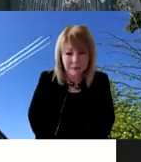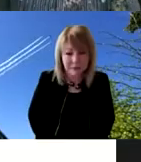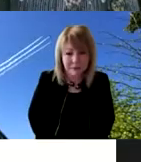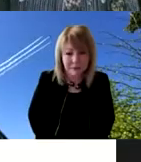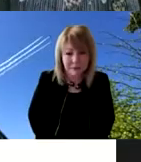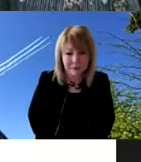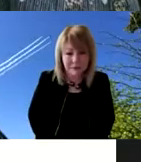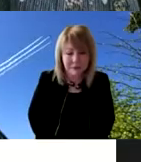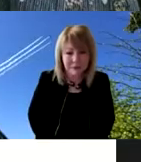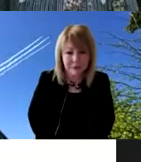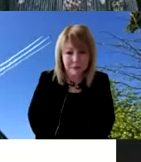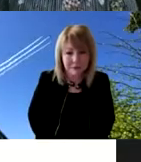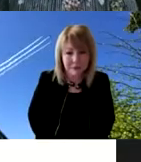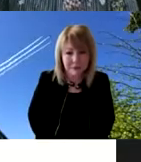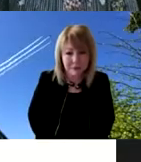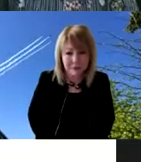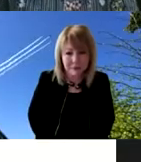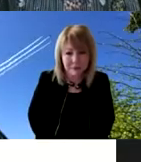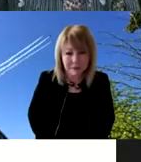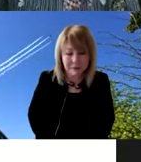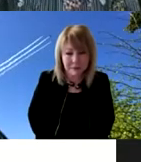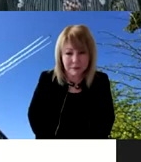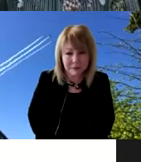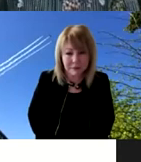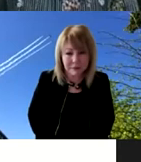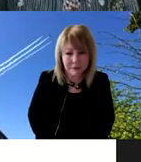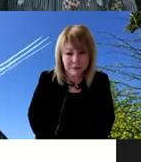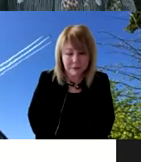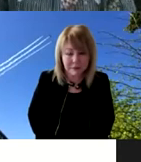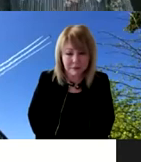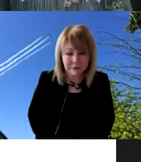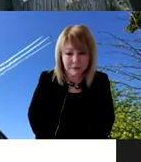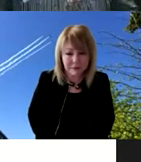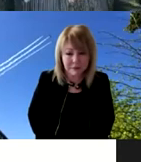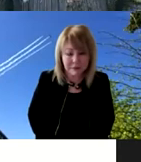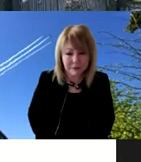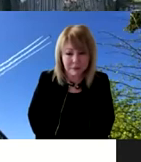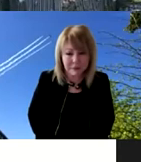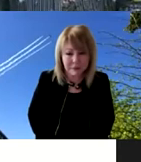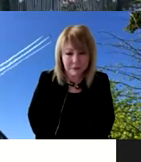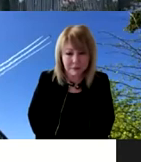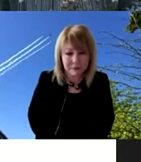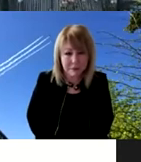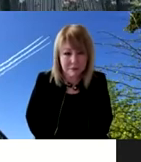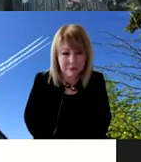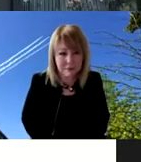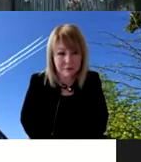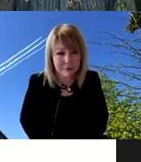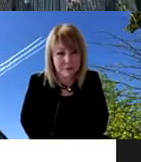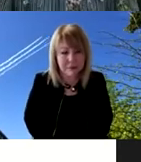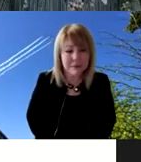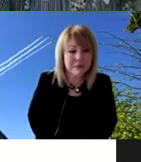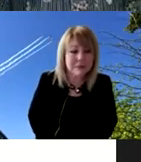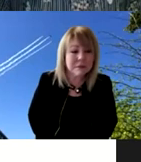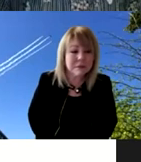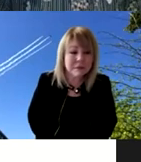and oppression. And I just want to take a moment to acknowledge that. Healthier Together Oregon actually had started